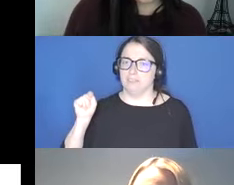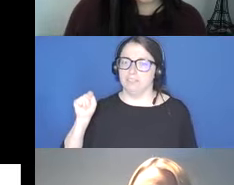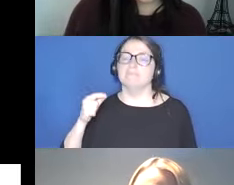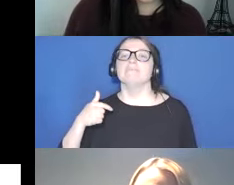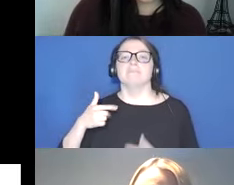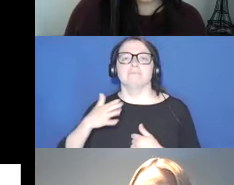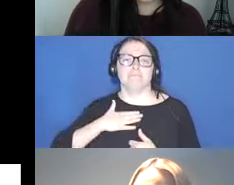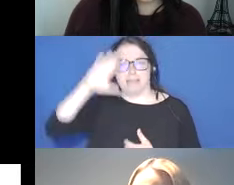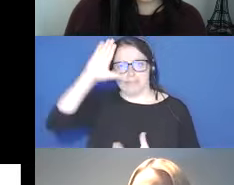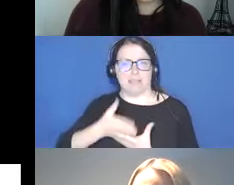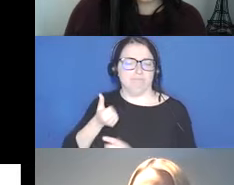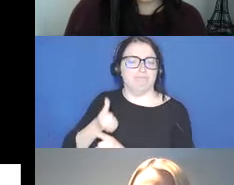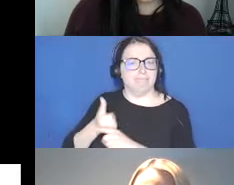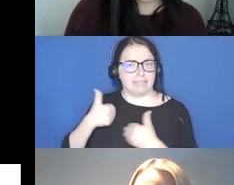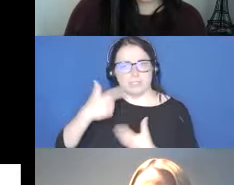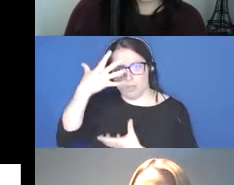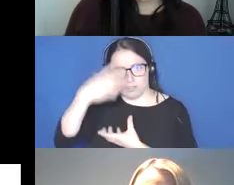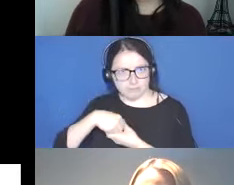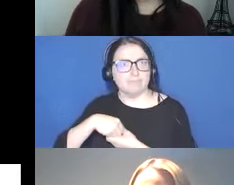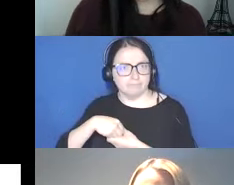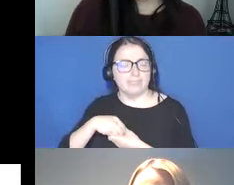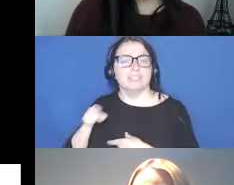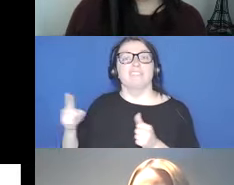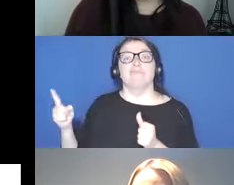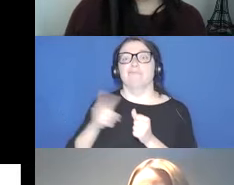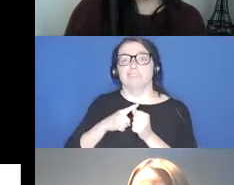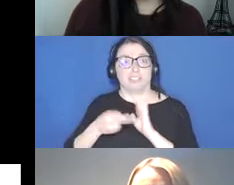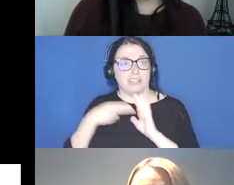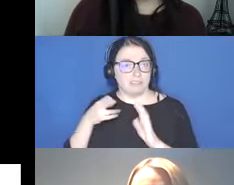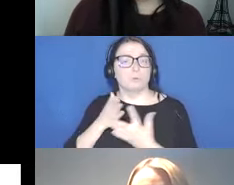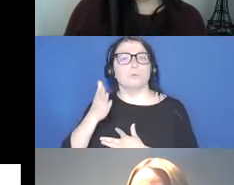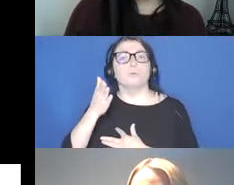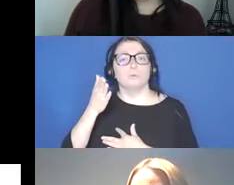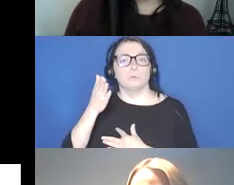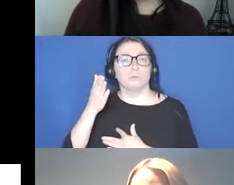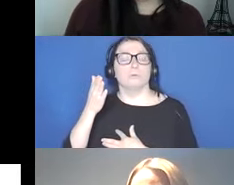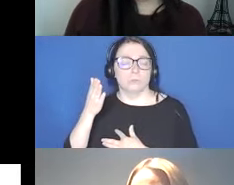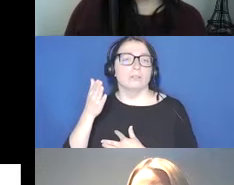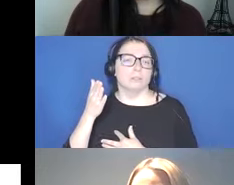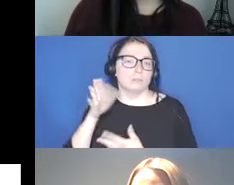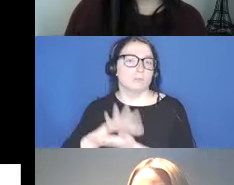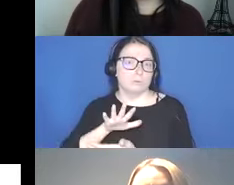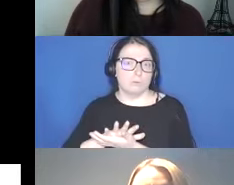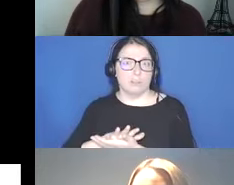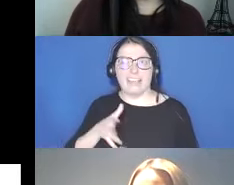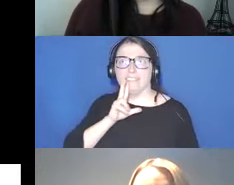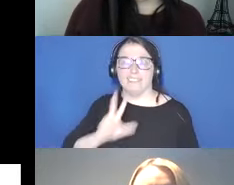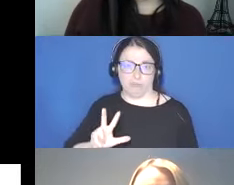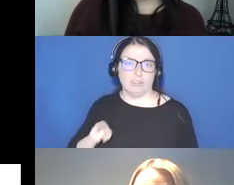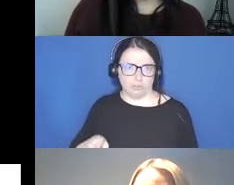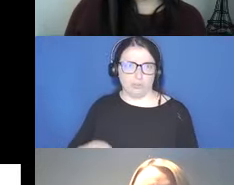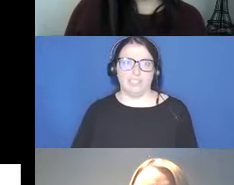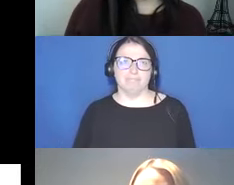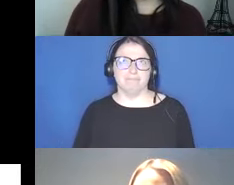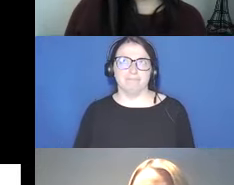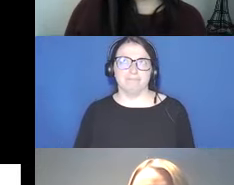autism. He was first diagnosed through the school when he just hit 3 years of age.